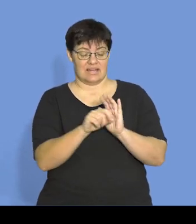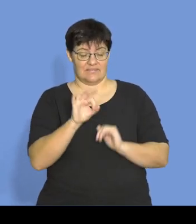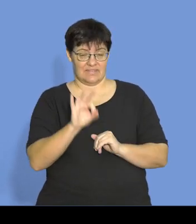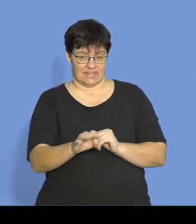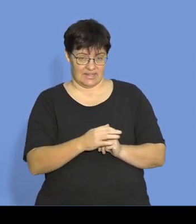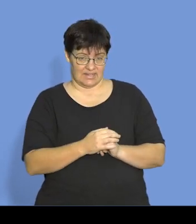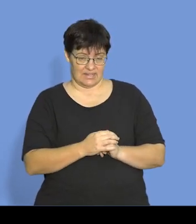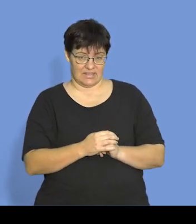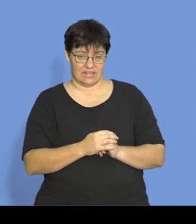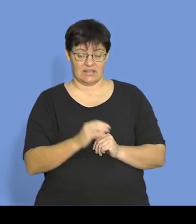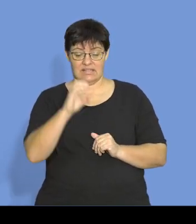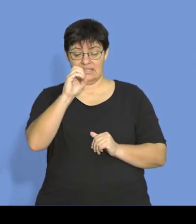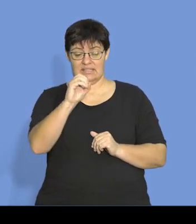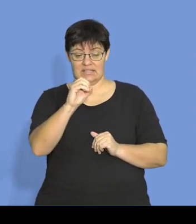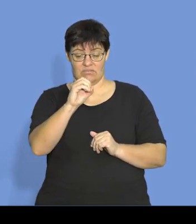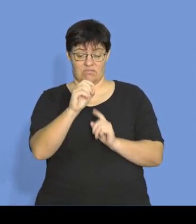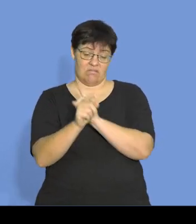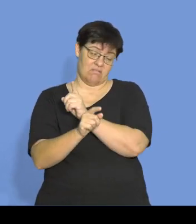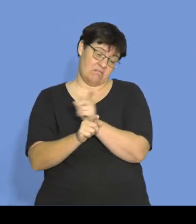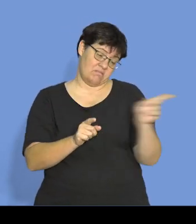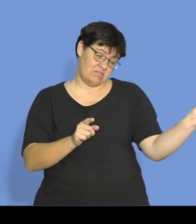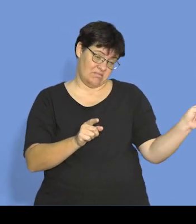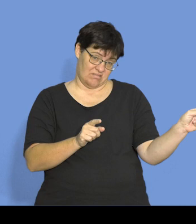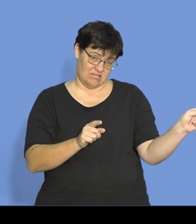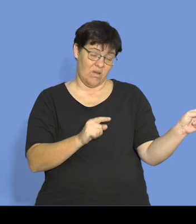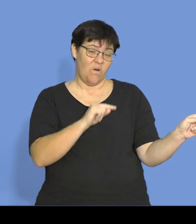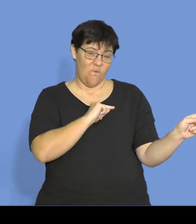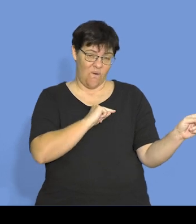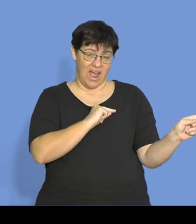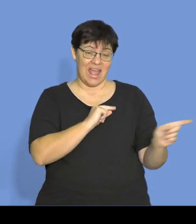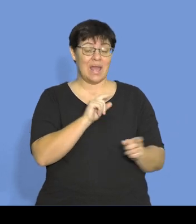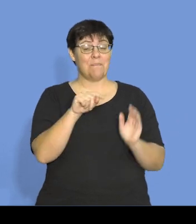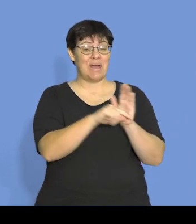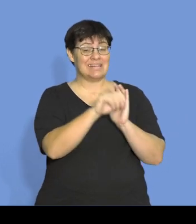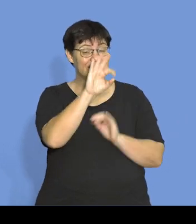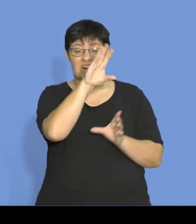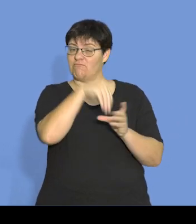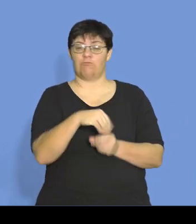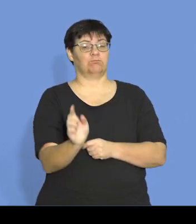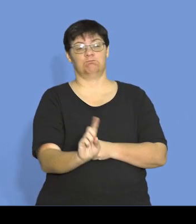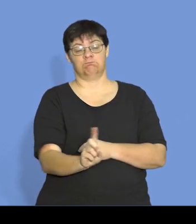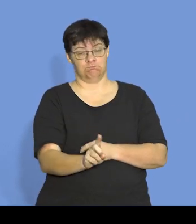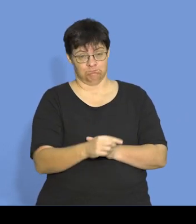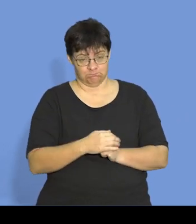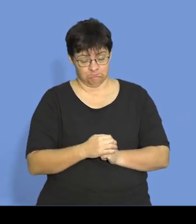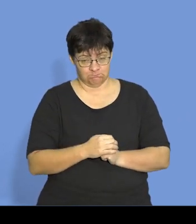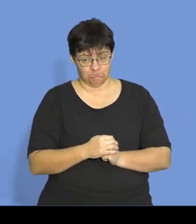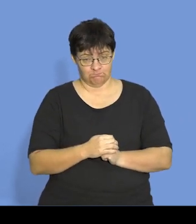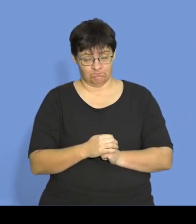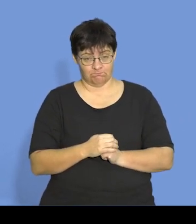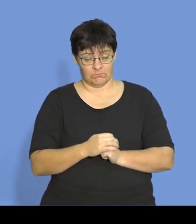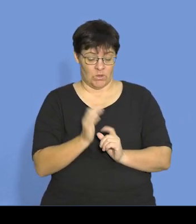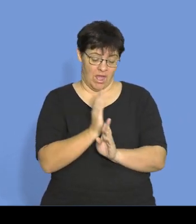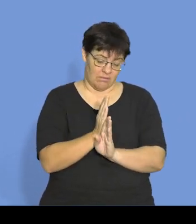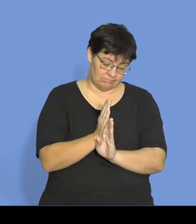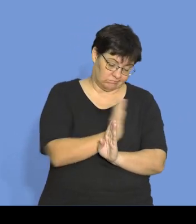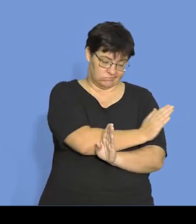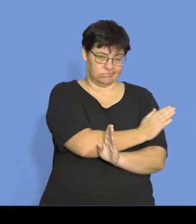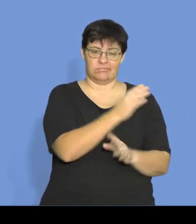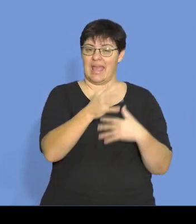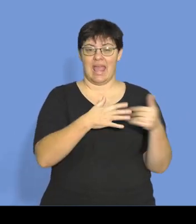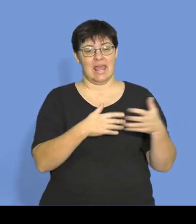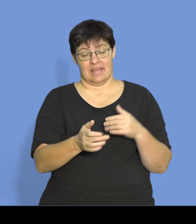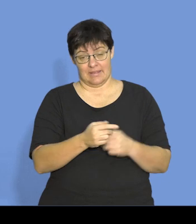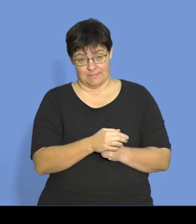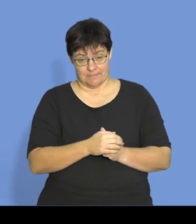be -3 there. From -3, I want everything that is less than the -3 itself, which will